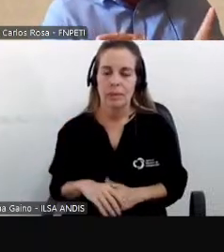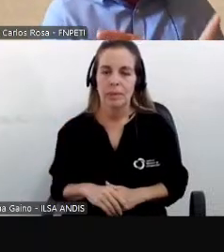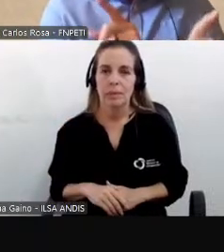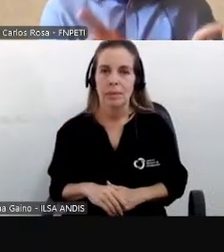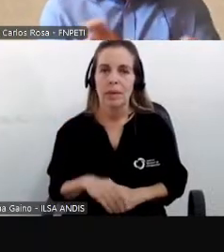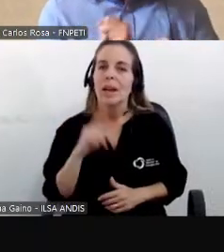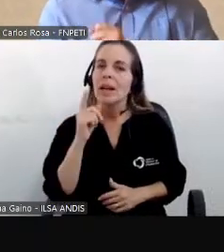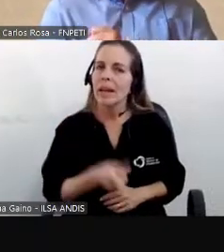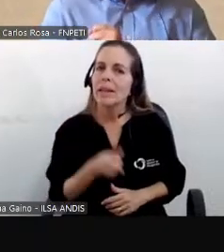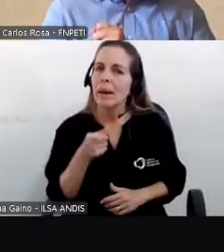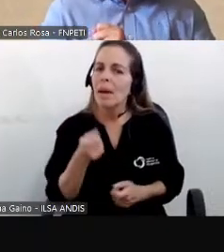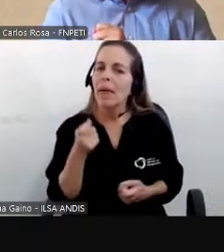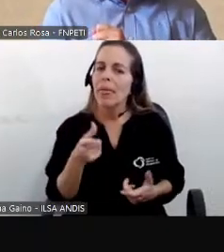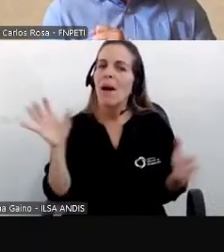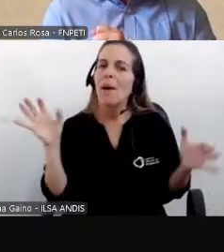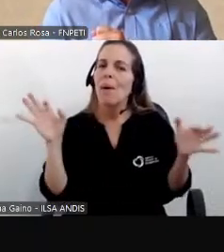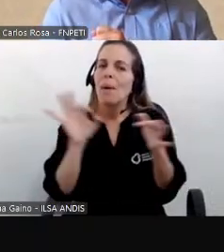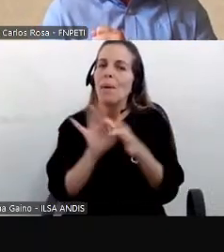low education level.